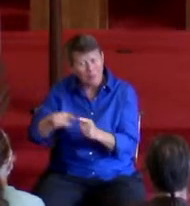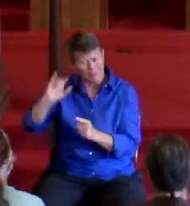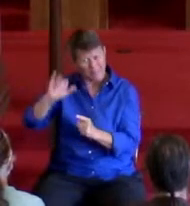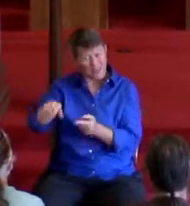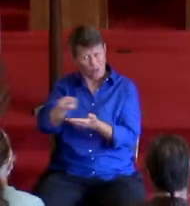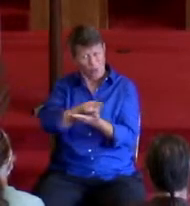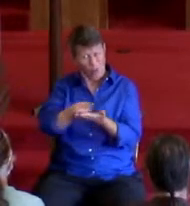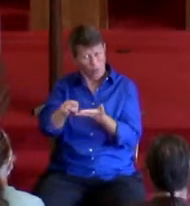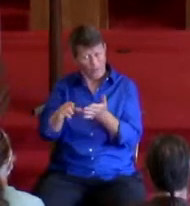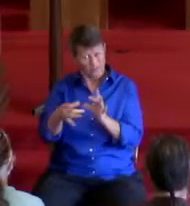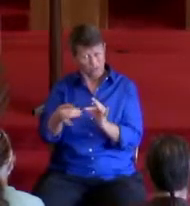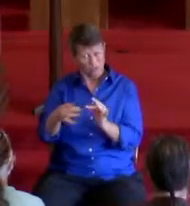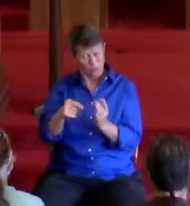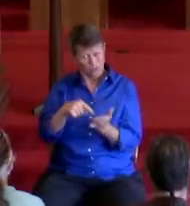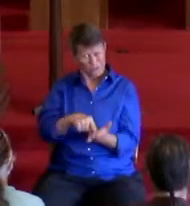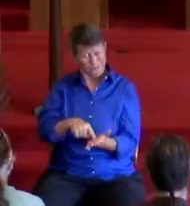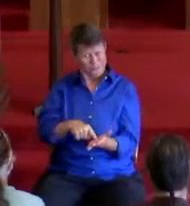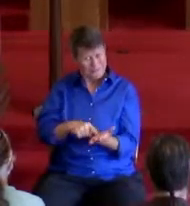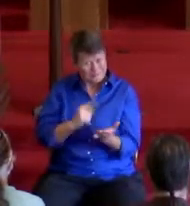Scripture.